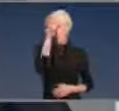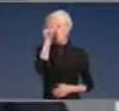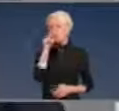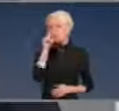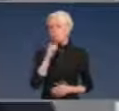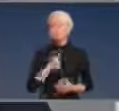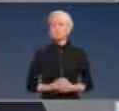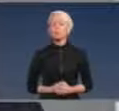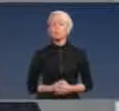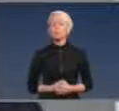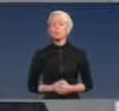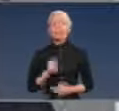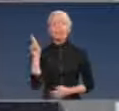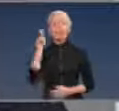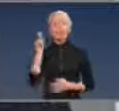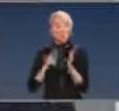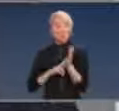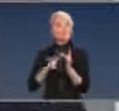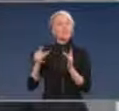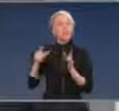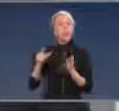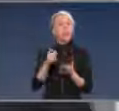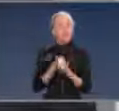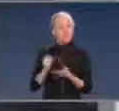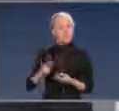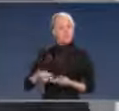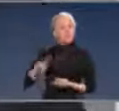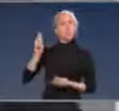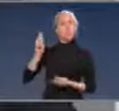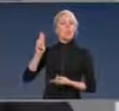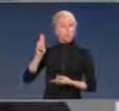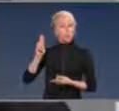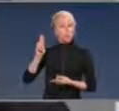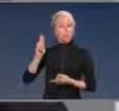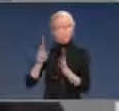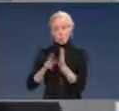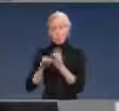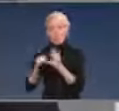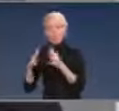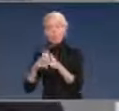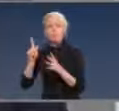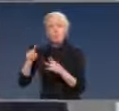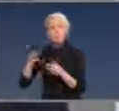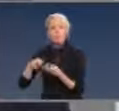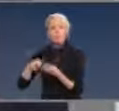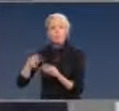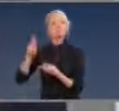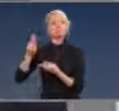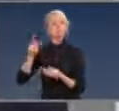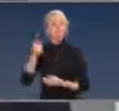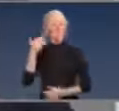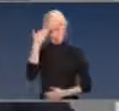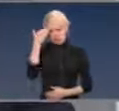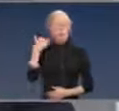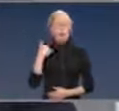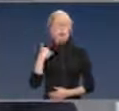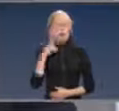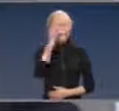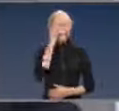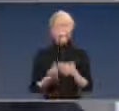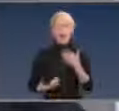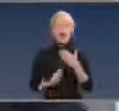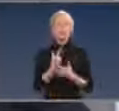both in Victoria and New South Wales are a reminder the virus is still out there, it'll still make its way and it'll still throw everything at us, and we must be prepared